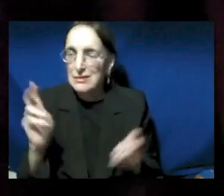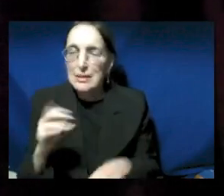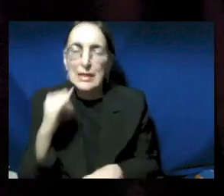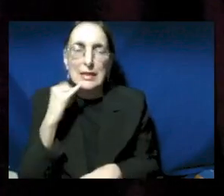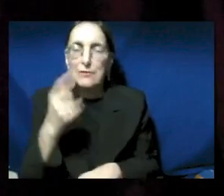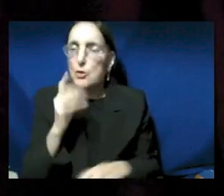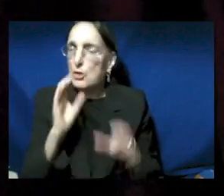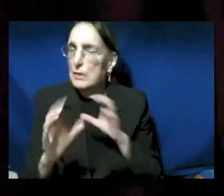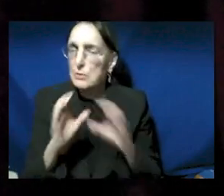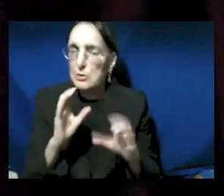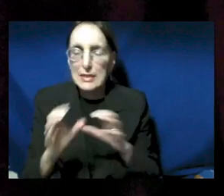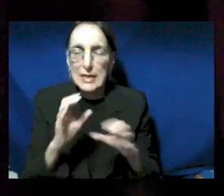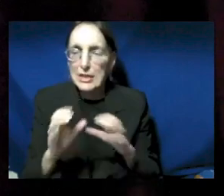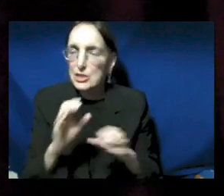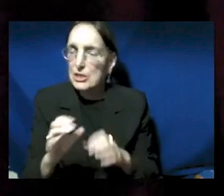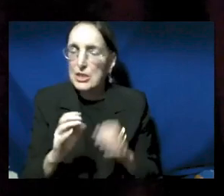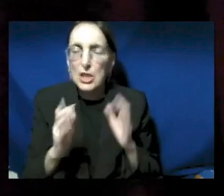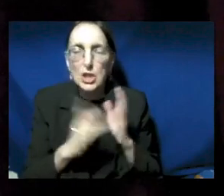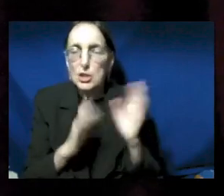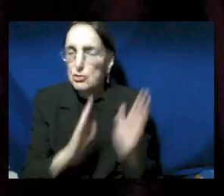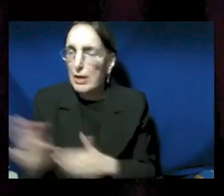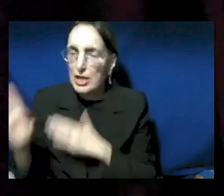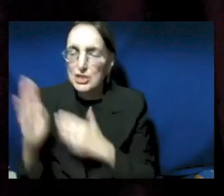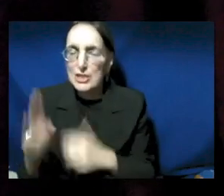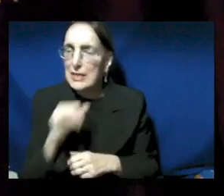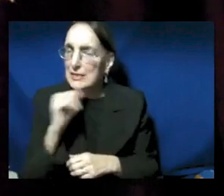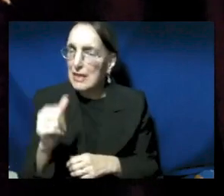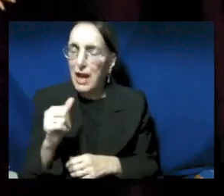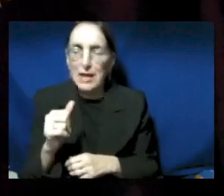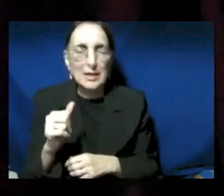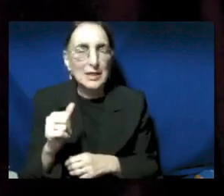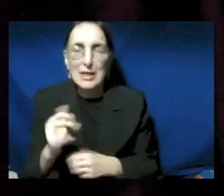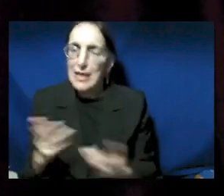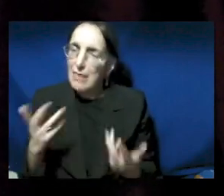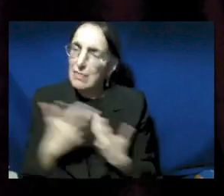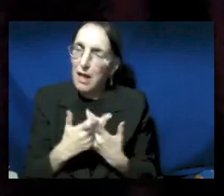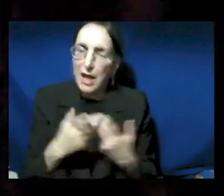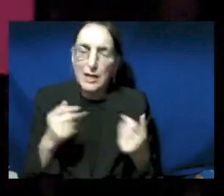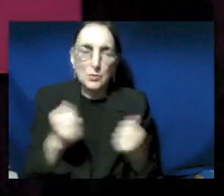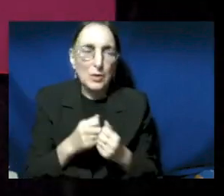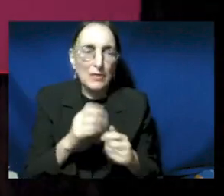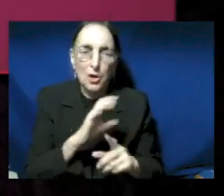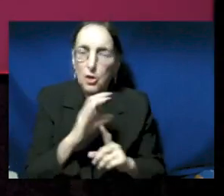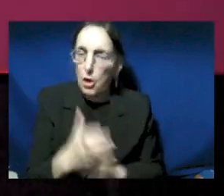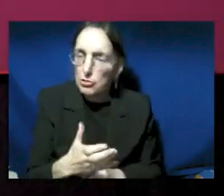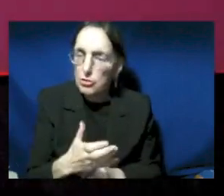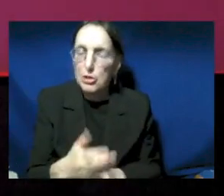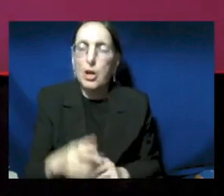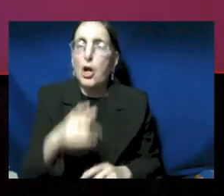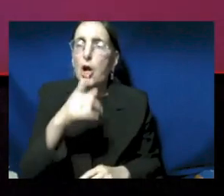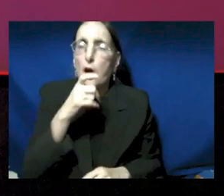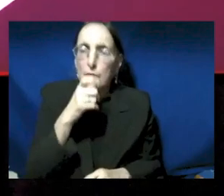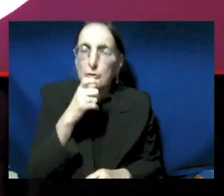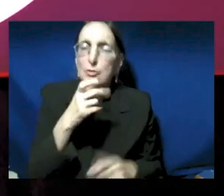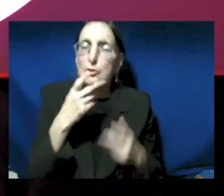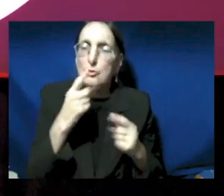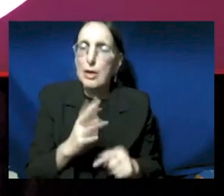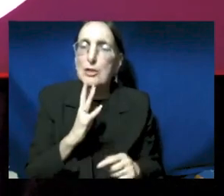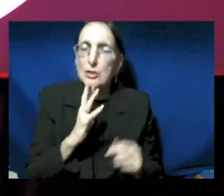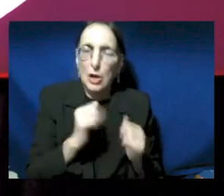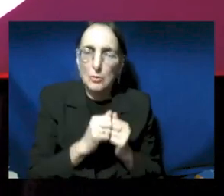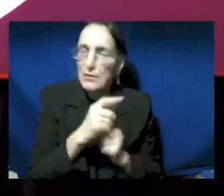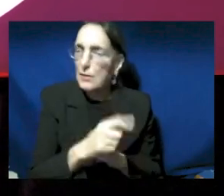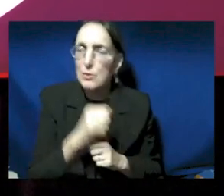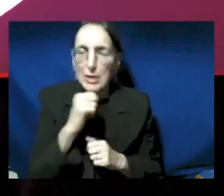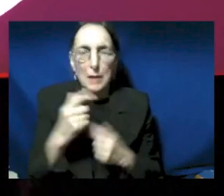is not in alignment with the culture of wherever or whoever you're trying to talk to, it will not be effective. Matter of fact, it will be